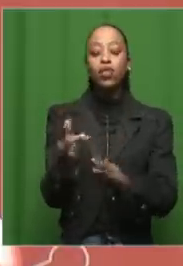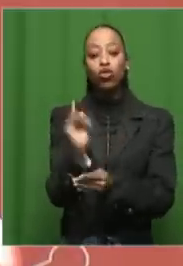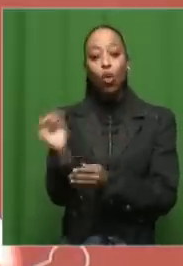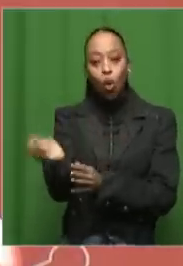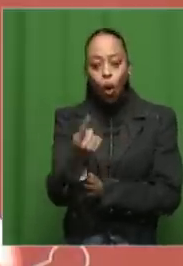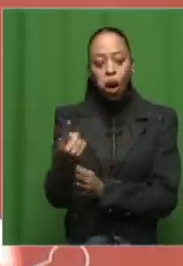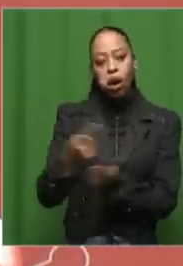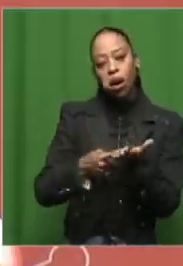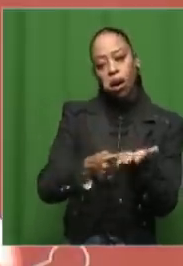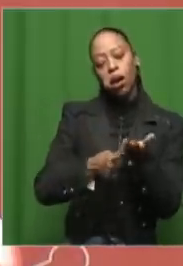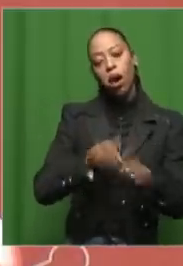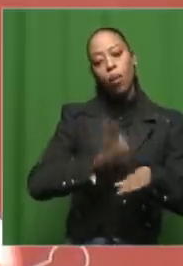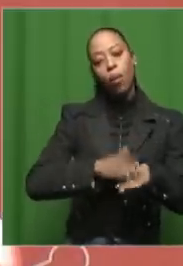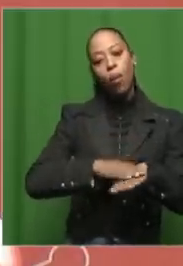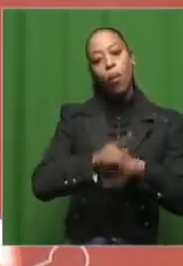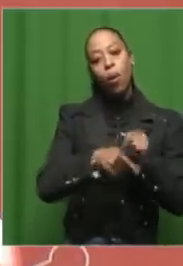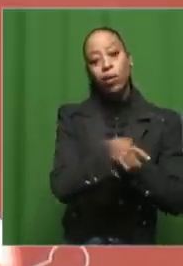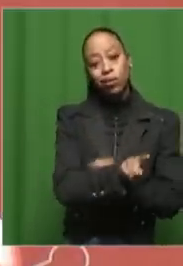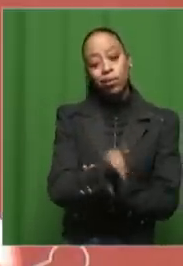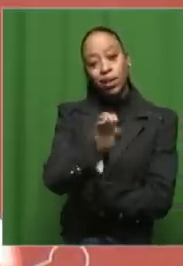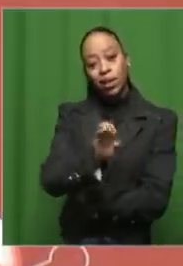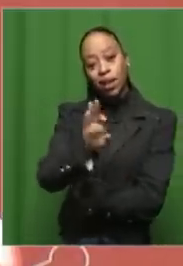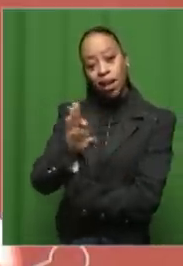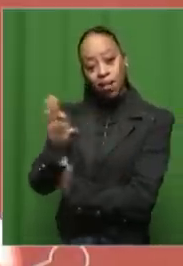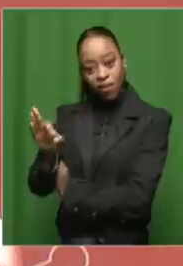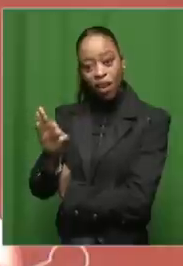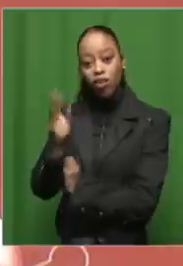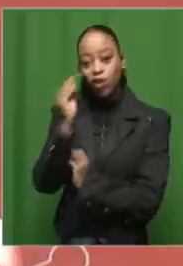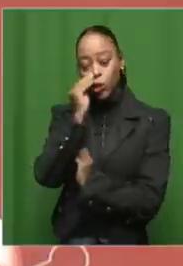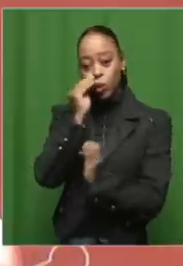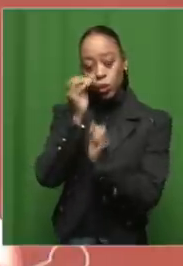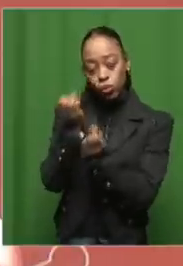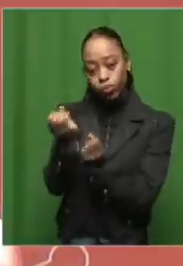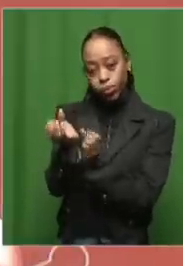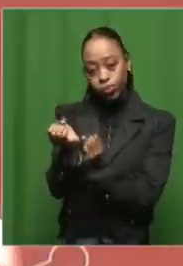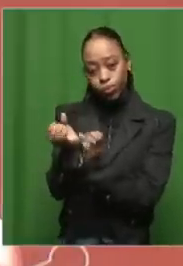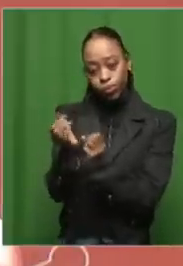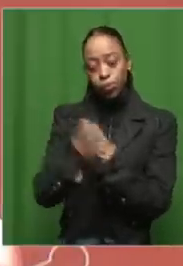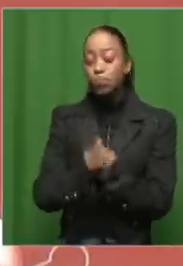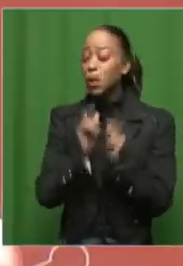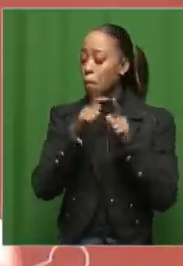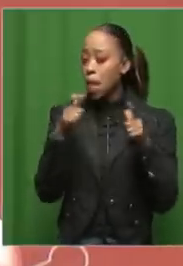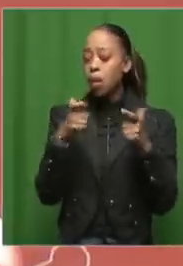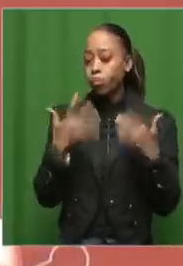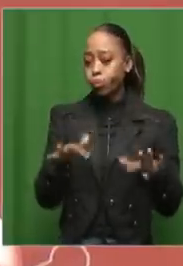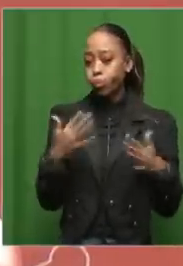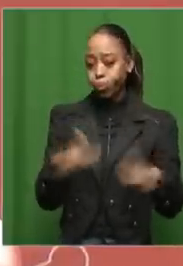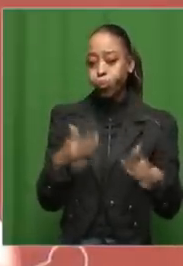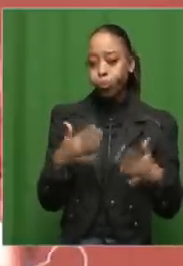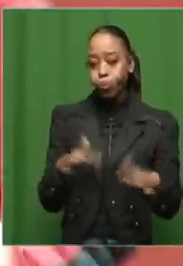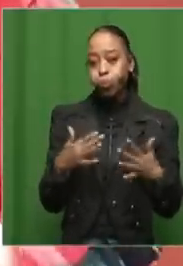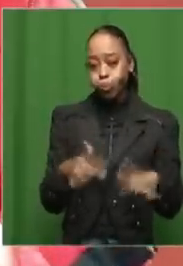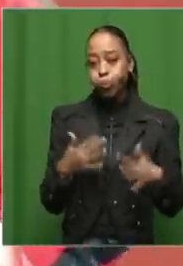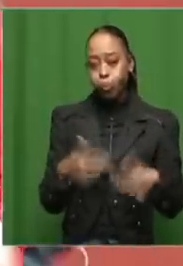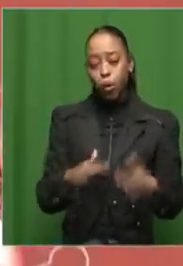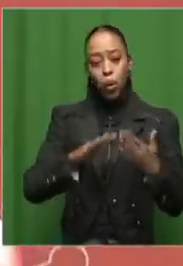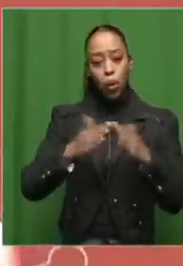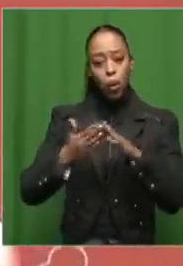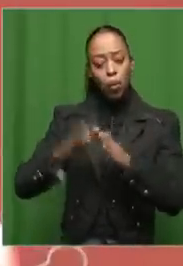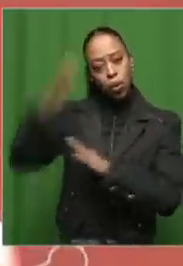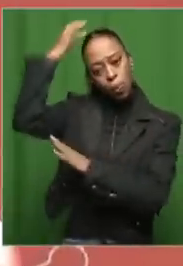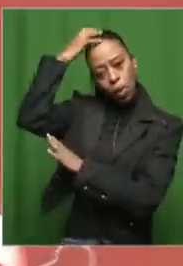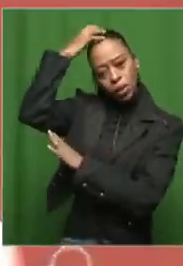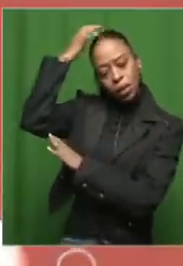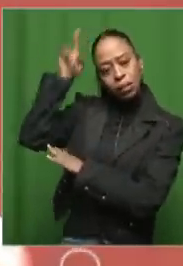talking to that EFF presser that was held yesterday. So that was a big one. Also wishing the community, the Muslim